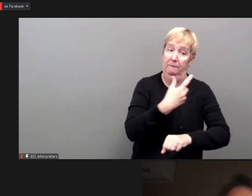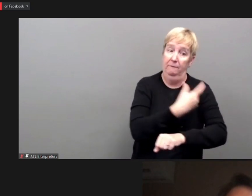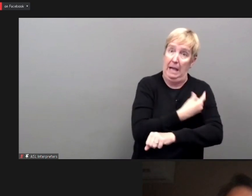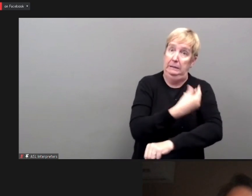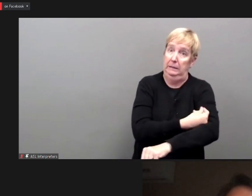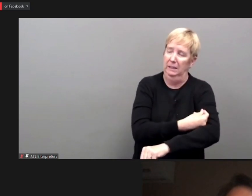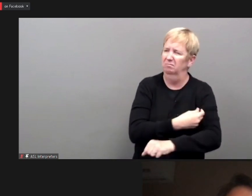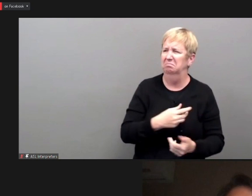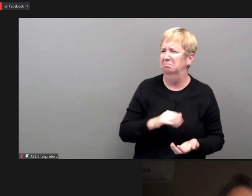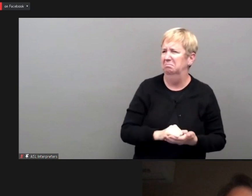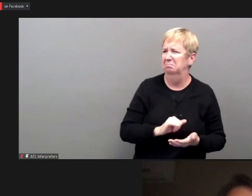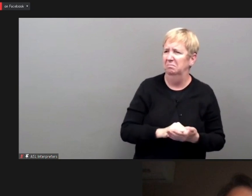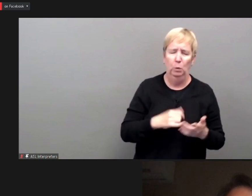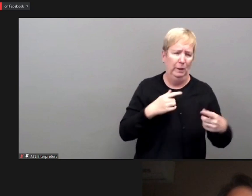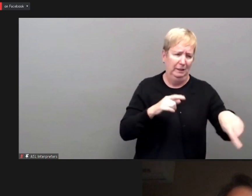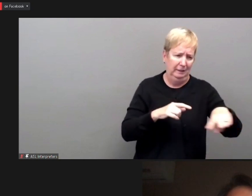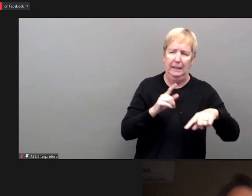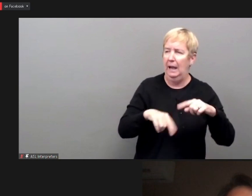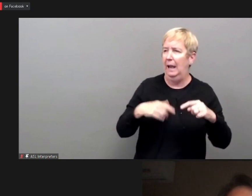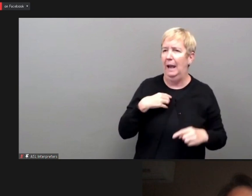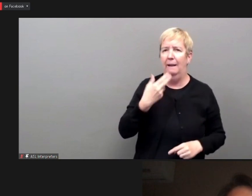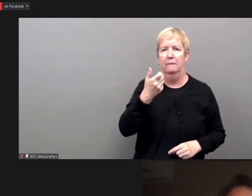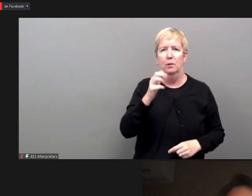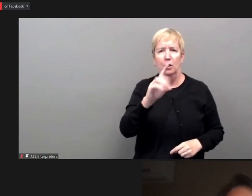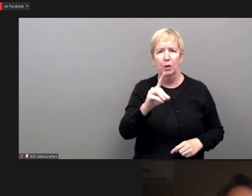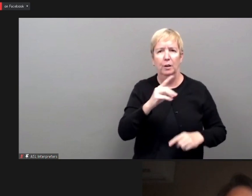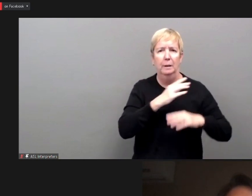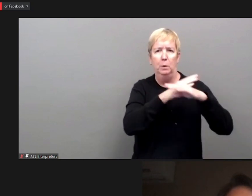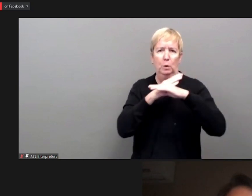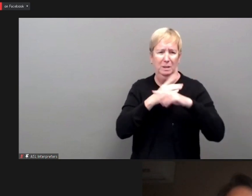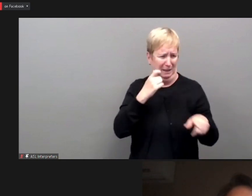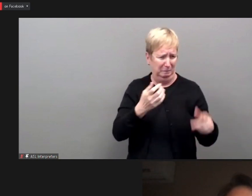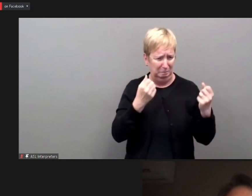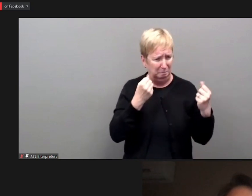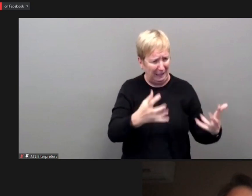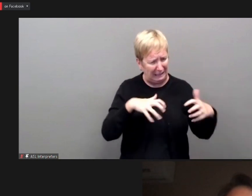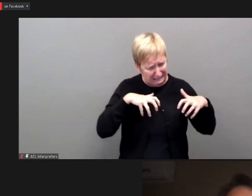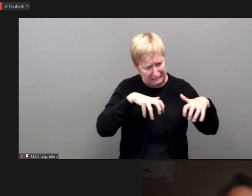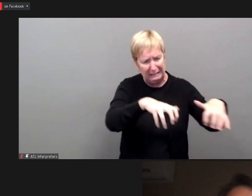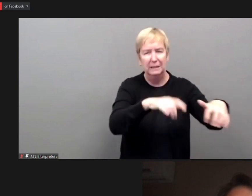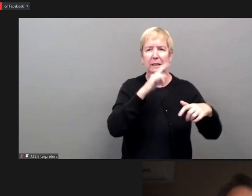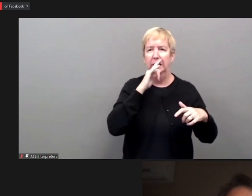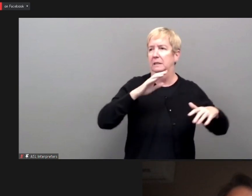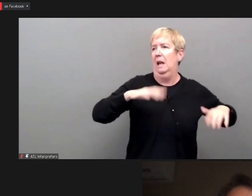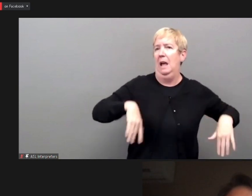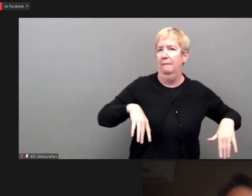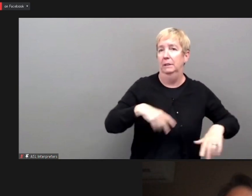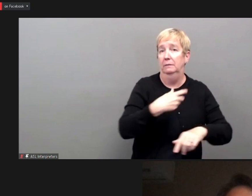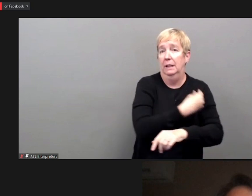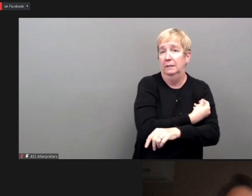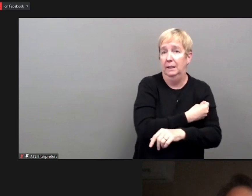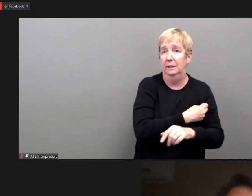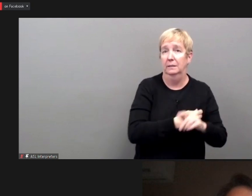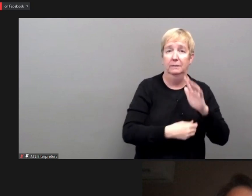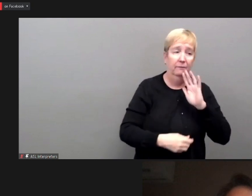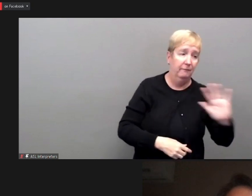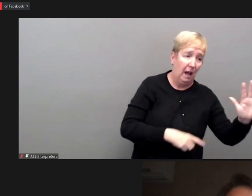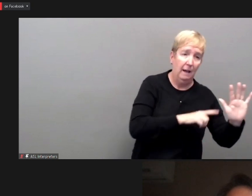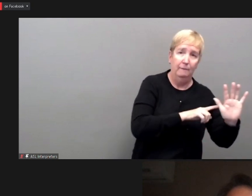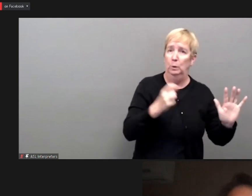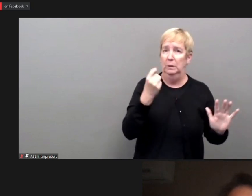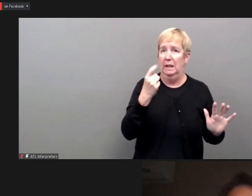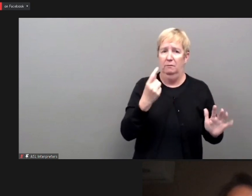got almost no one, vaccinated in the kids category from 5 to 11.